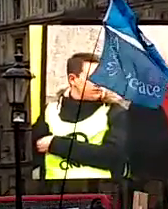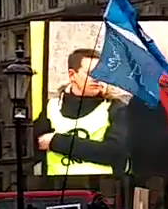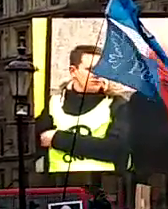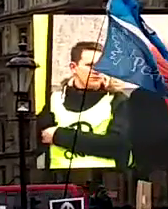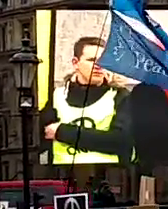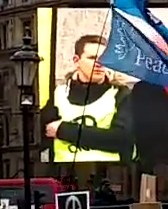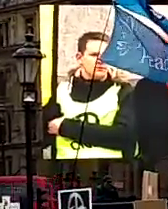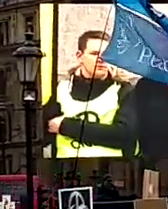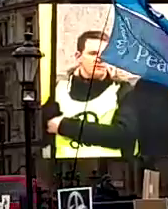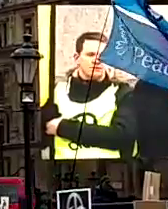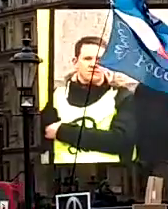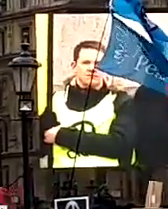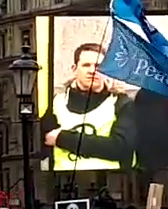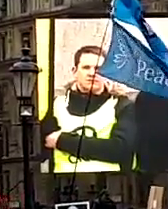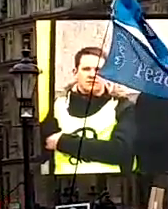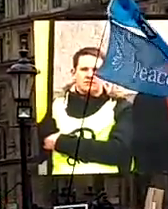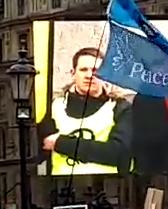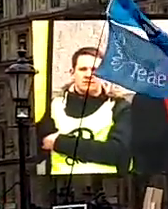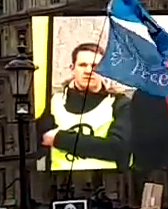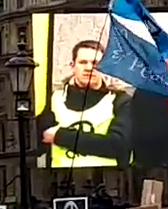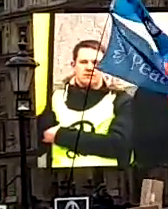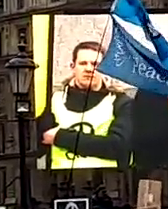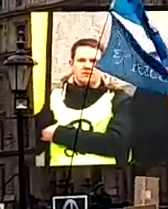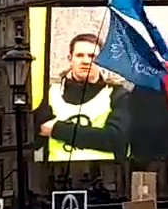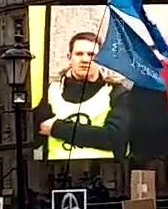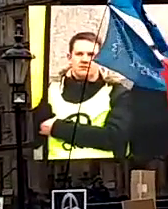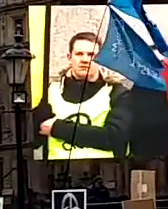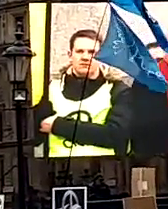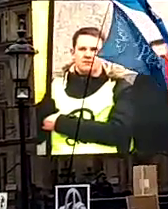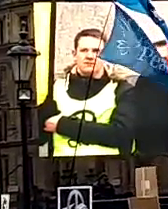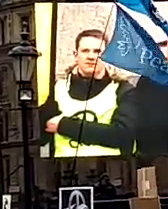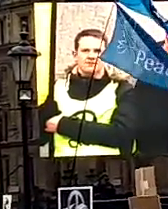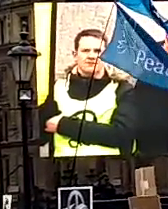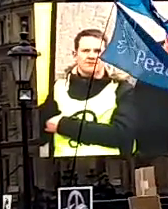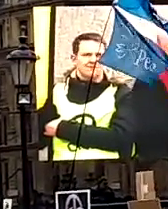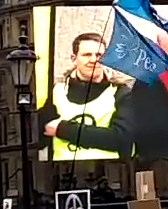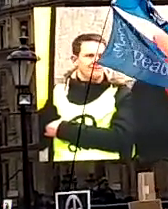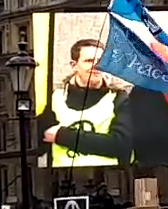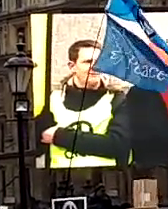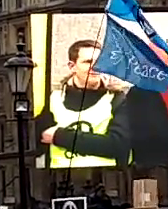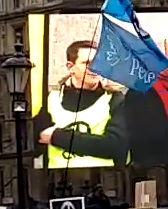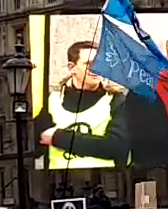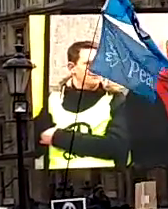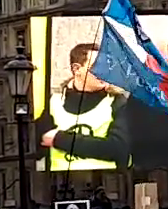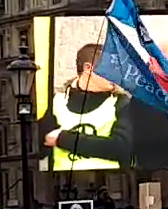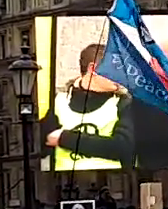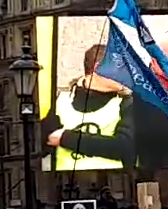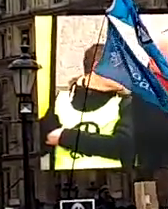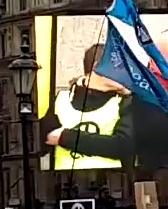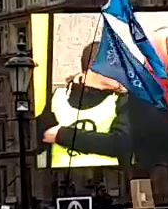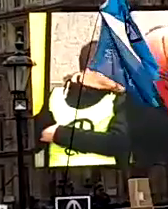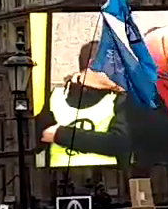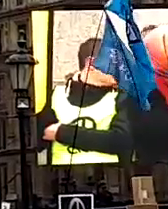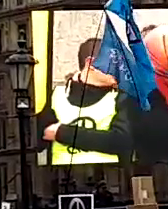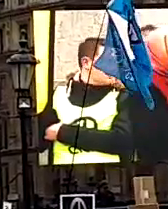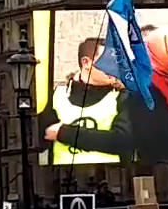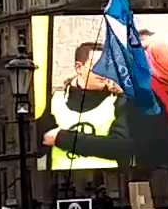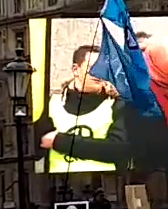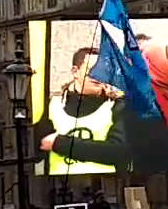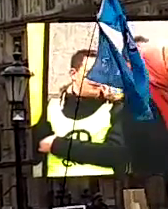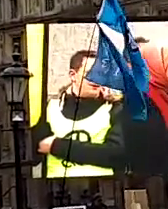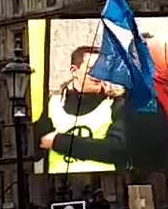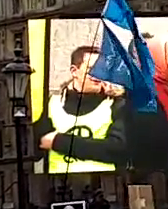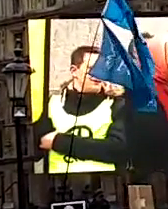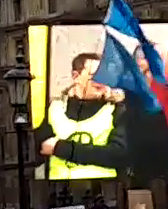button? Yet, no one seems to be questioning the sanity of those who support officials who claim that they